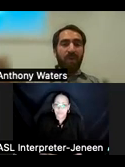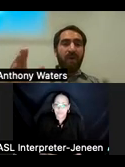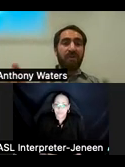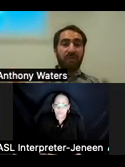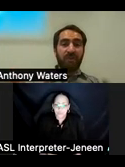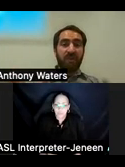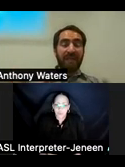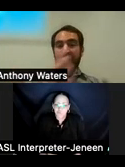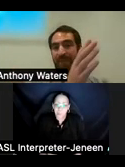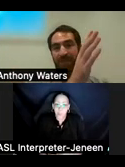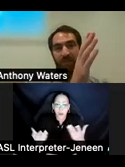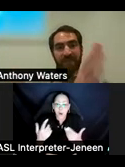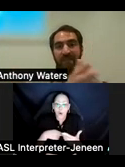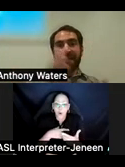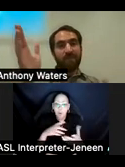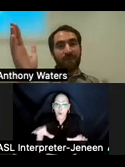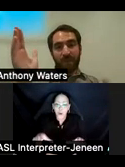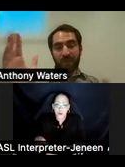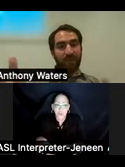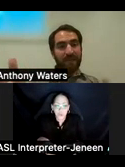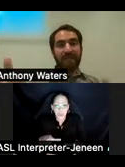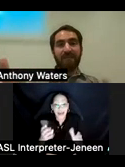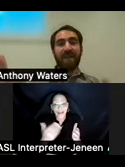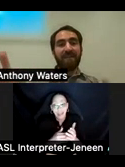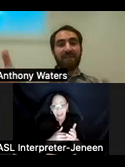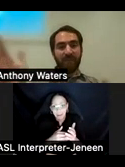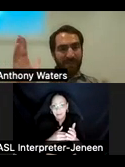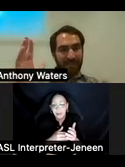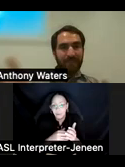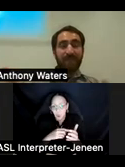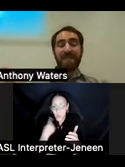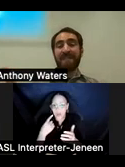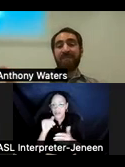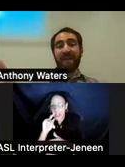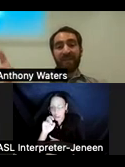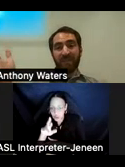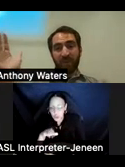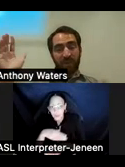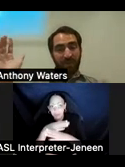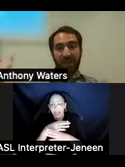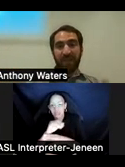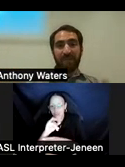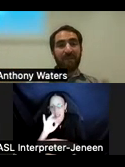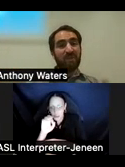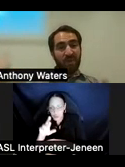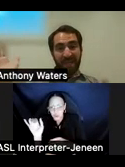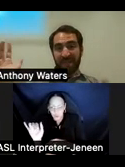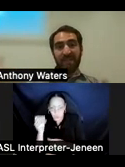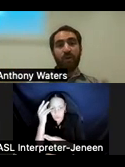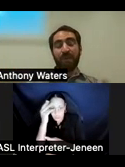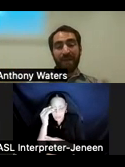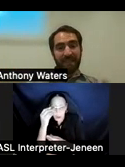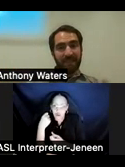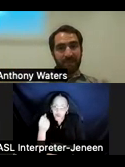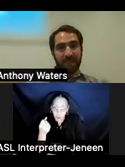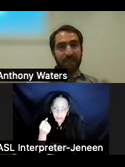What we want to do, again, it's about the risk factors, but also the protective factors. And when we're talking about protective factors, we're also thinking about the strengths and